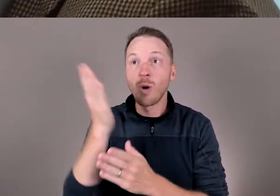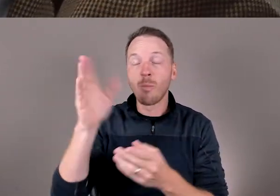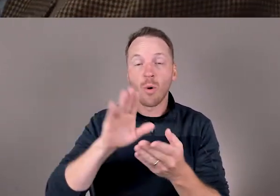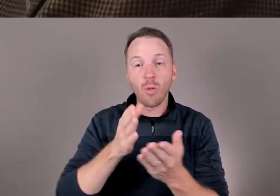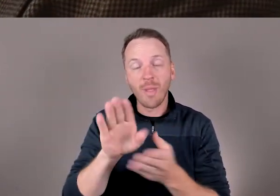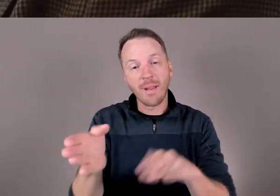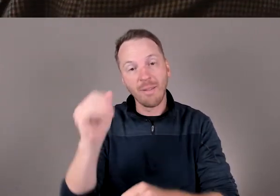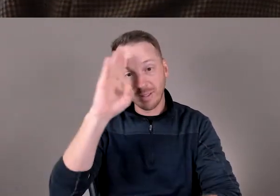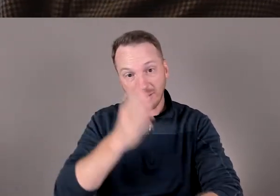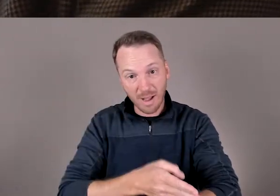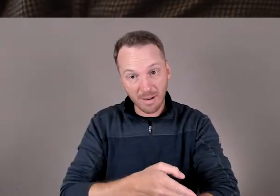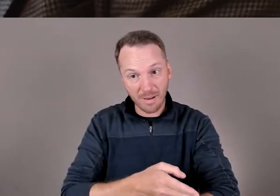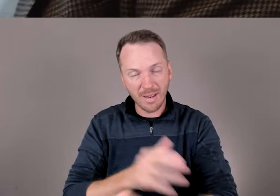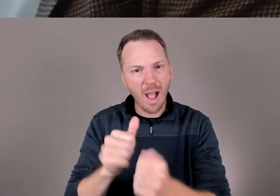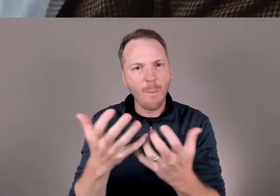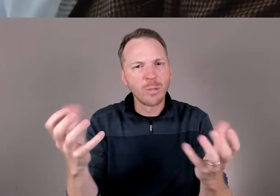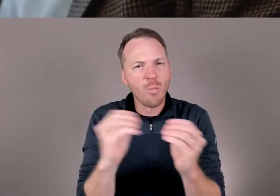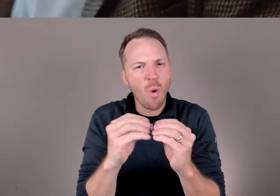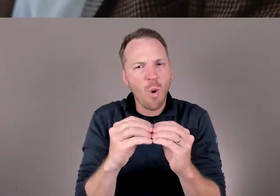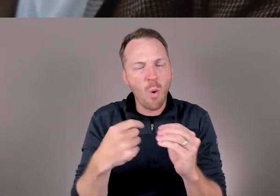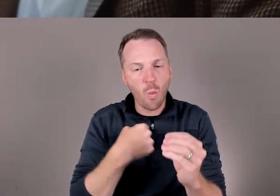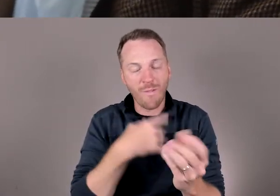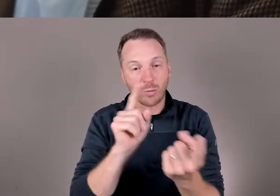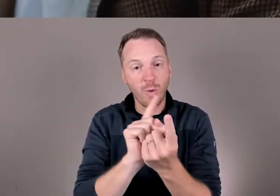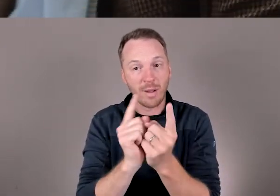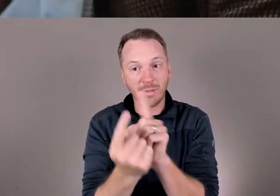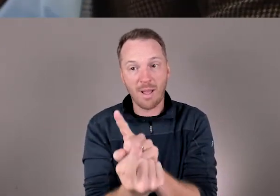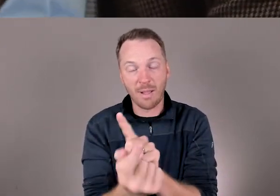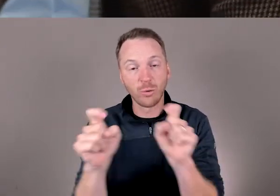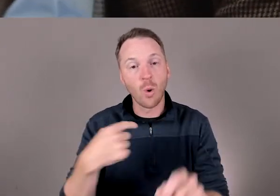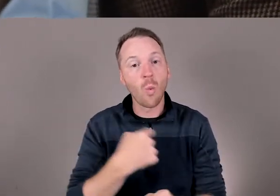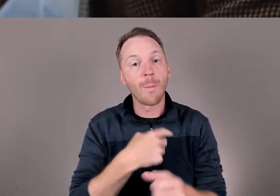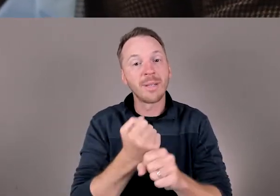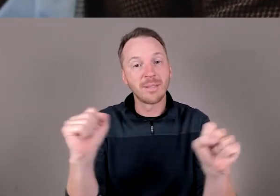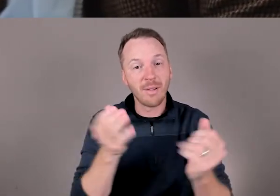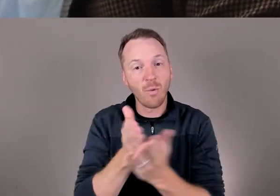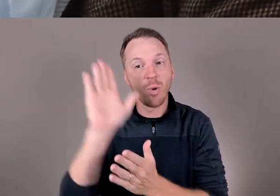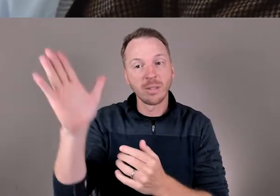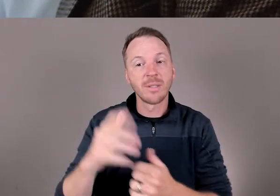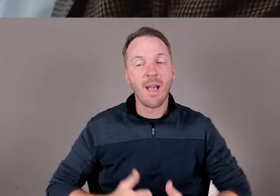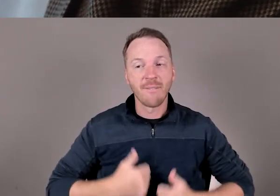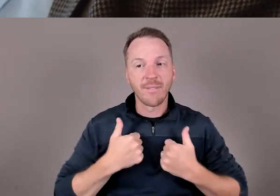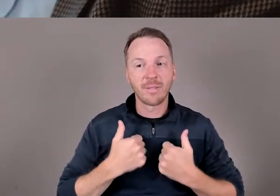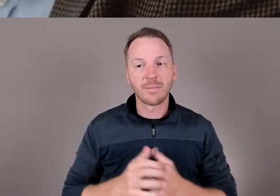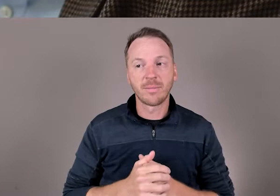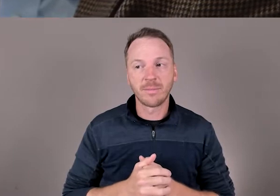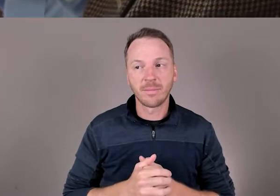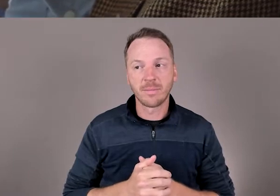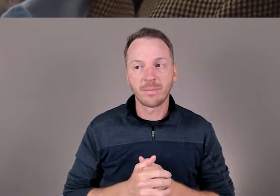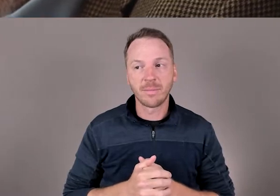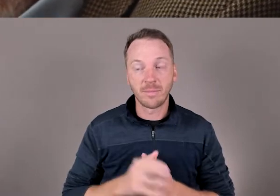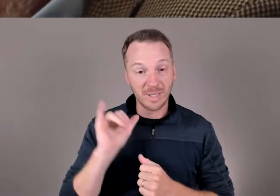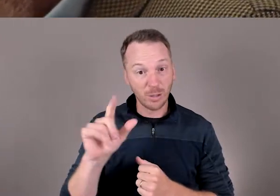death of his Son, how much more, having been reconciled, shall we be saved through his life? Not only